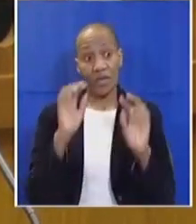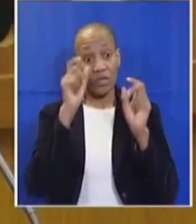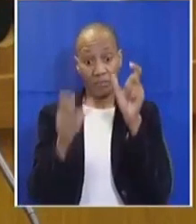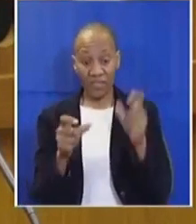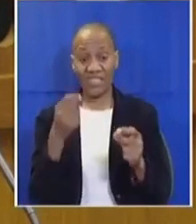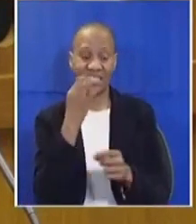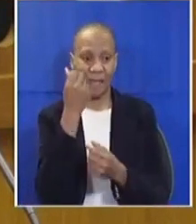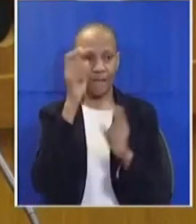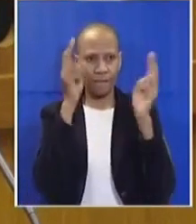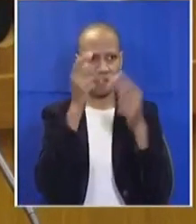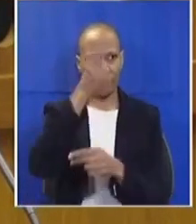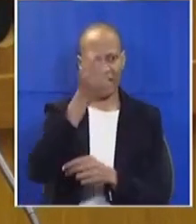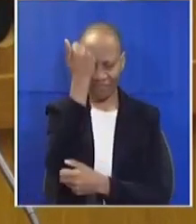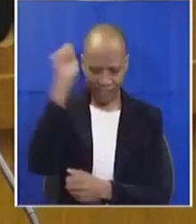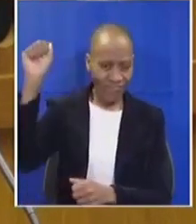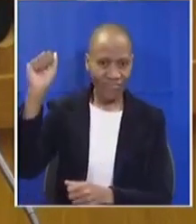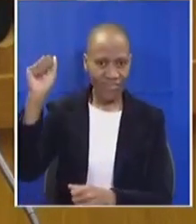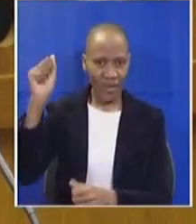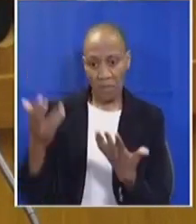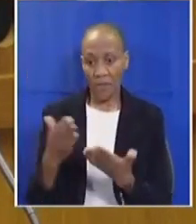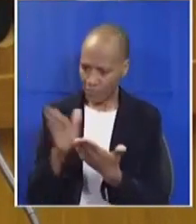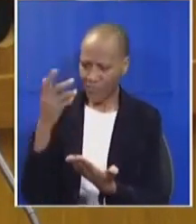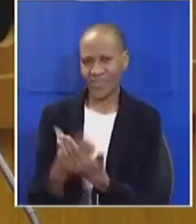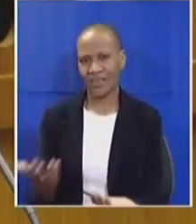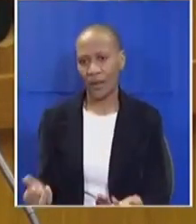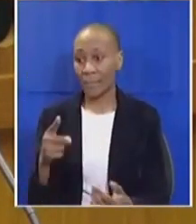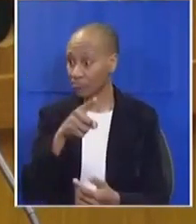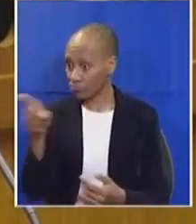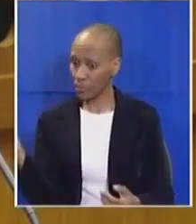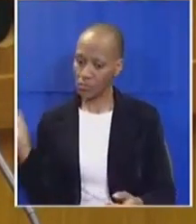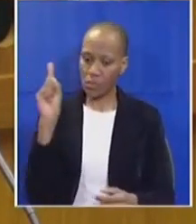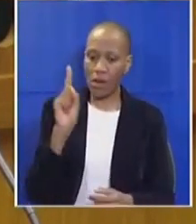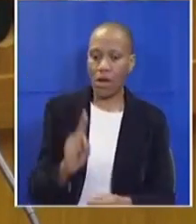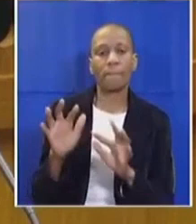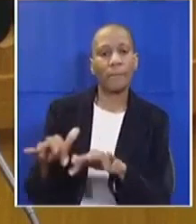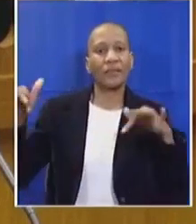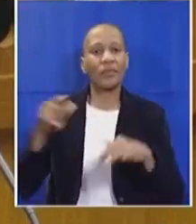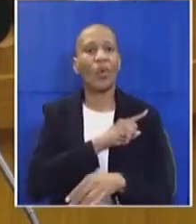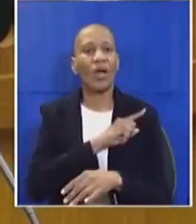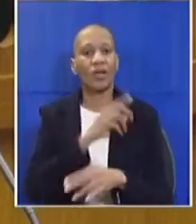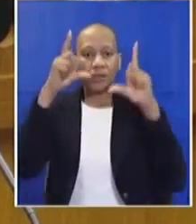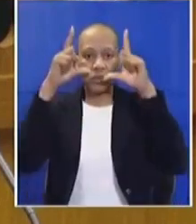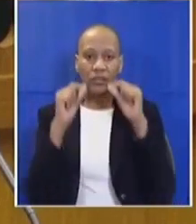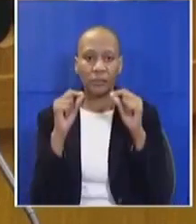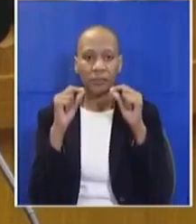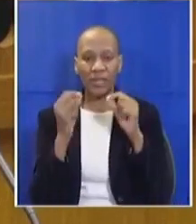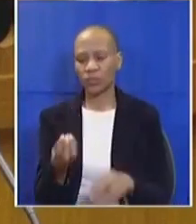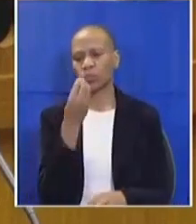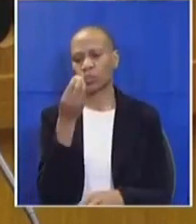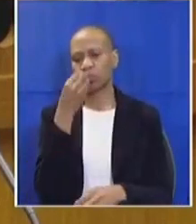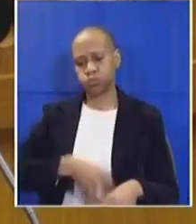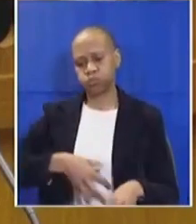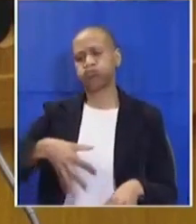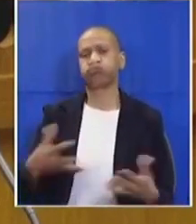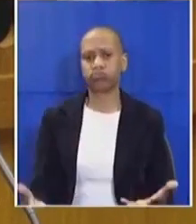Fall. Instead, you came here to Parliament to sleep, filling your bellies